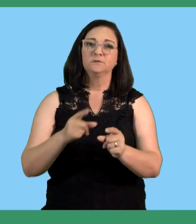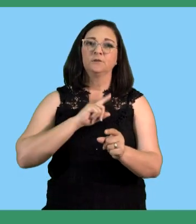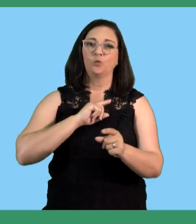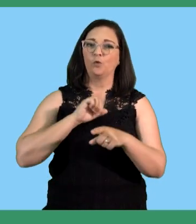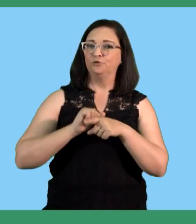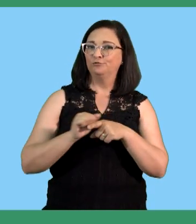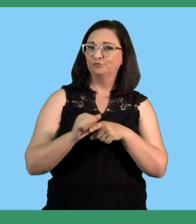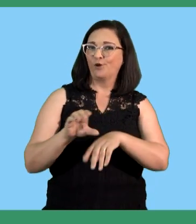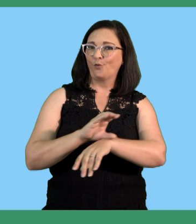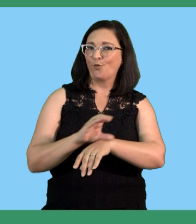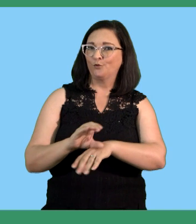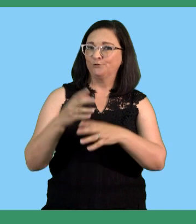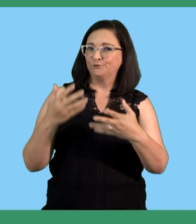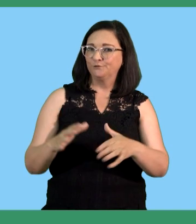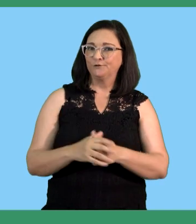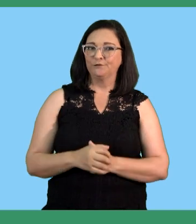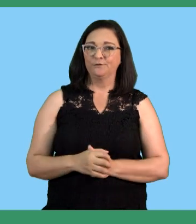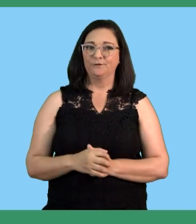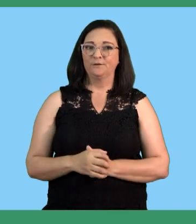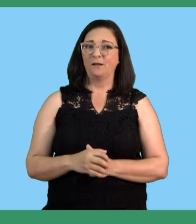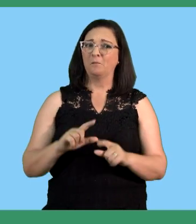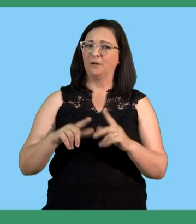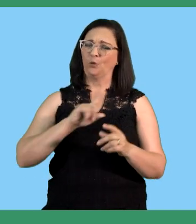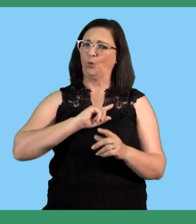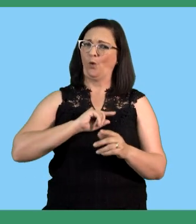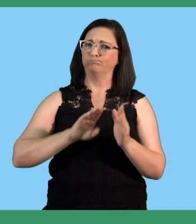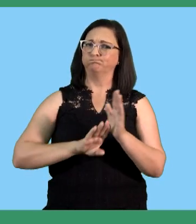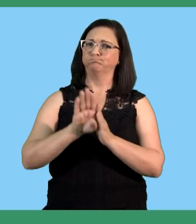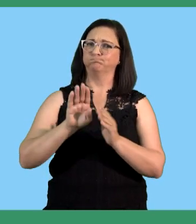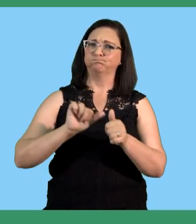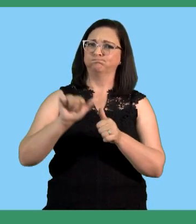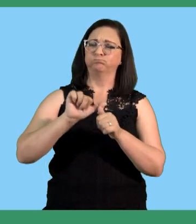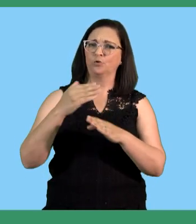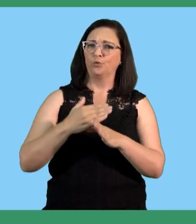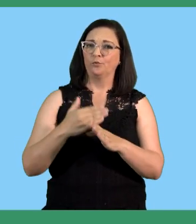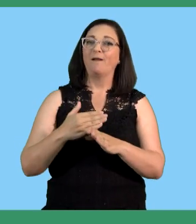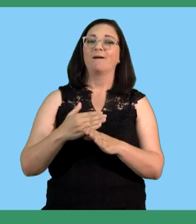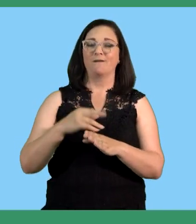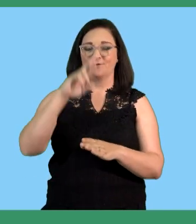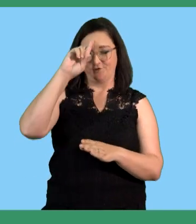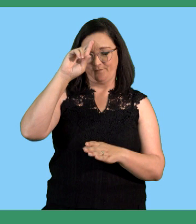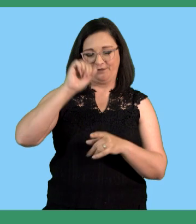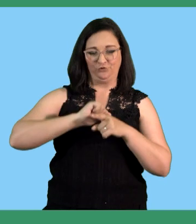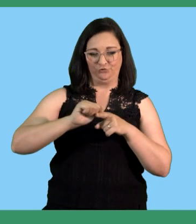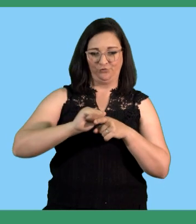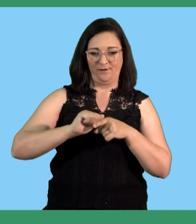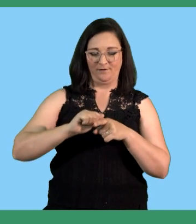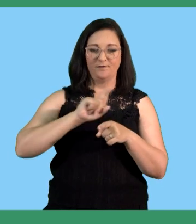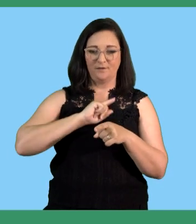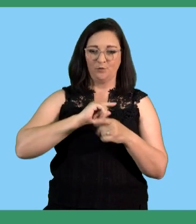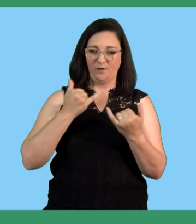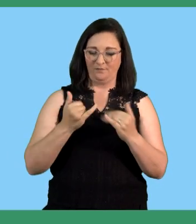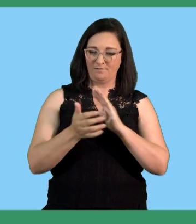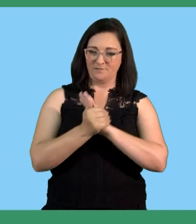implement training courses. Right, why does productivity increases? Remember, because you have been trained. So if you have